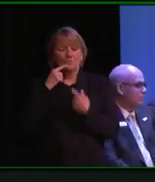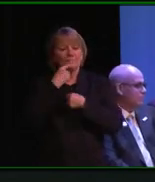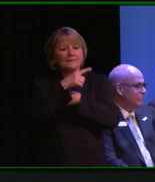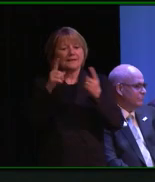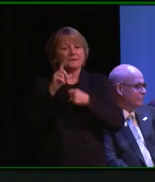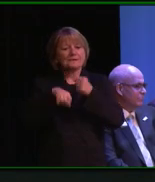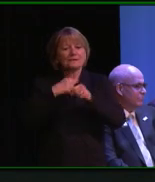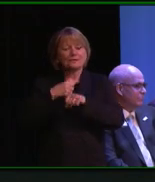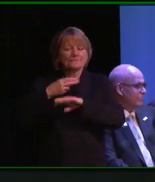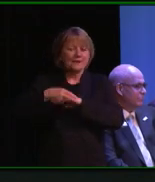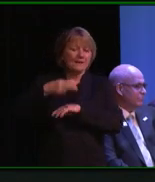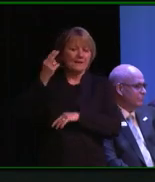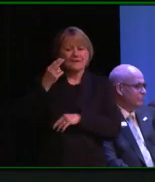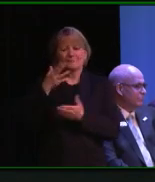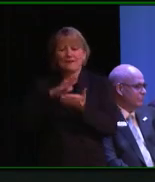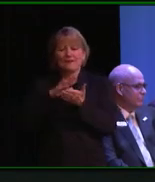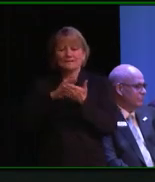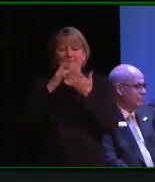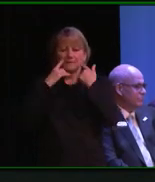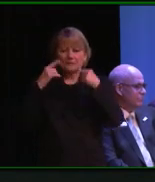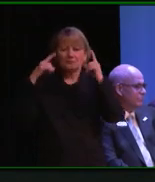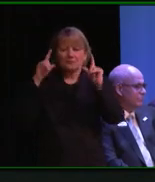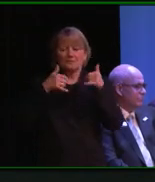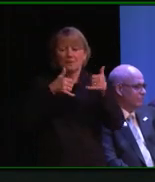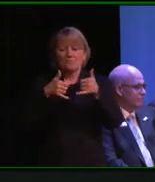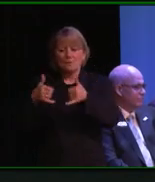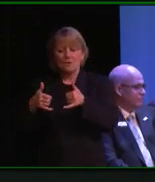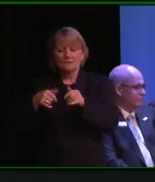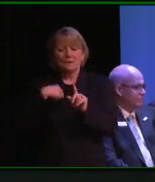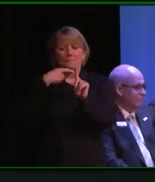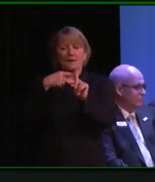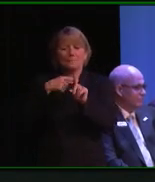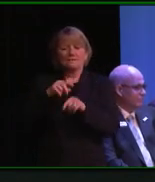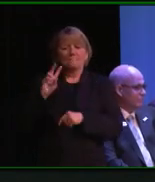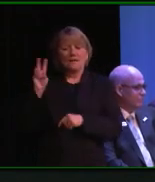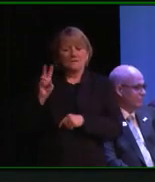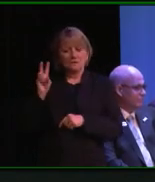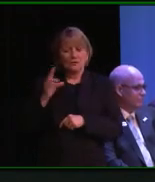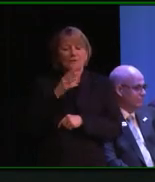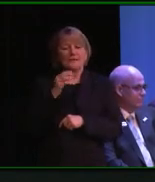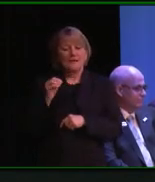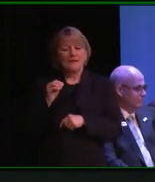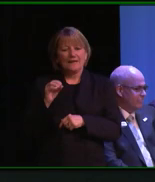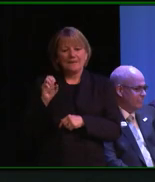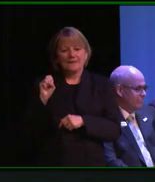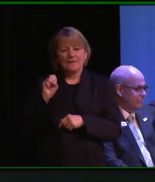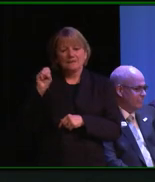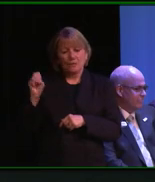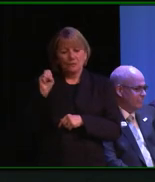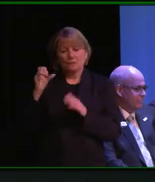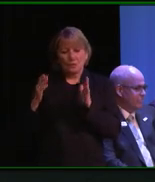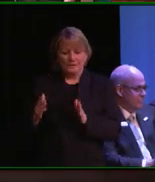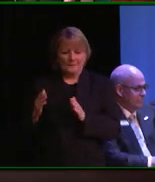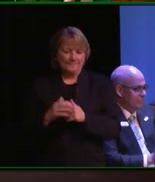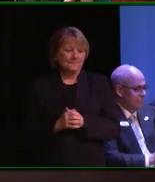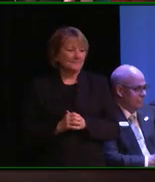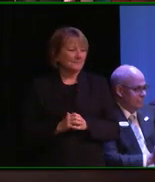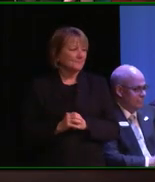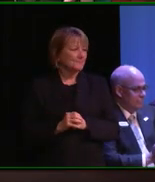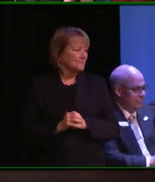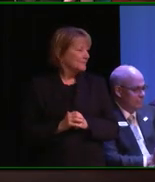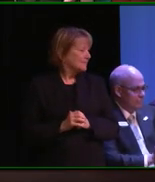year's highest academic achievement awards, along with the valedictorian and salutatorian.